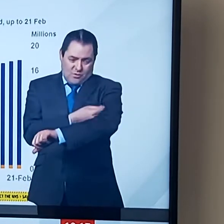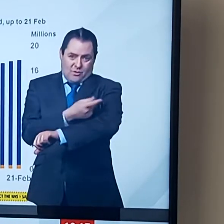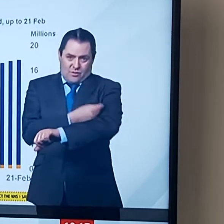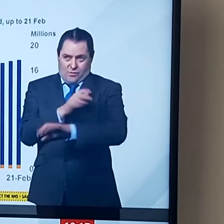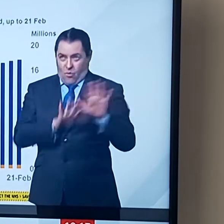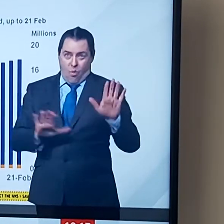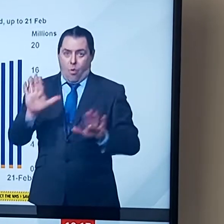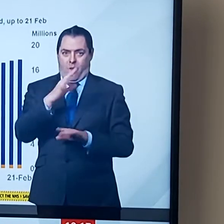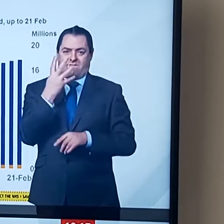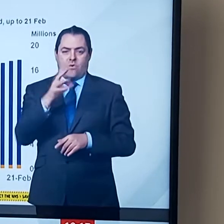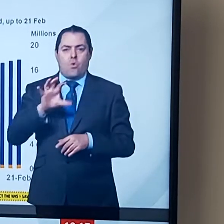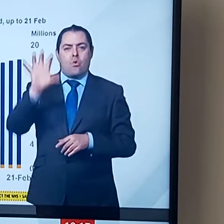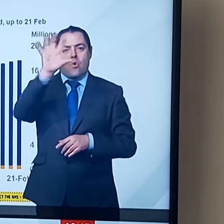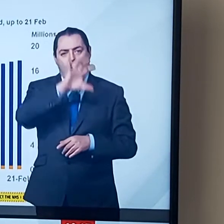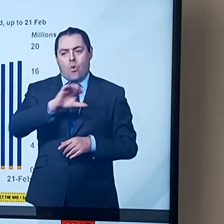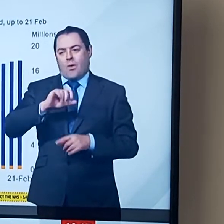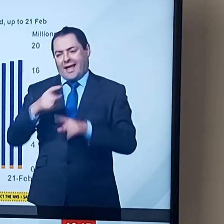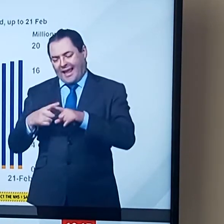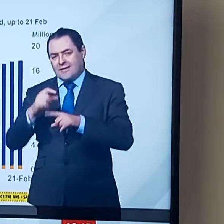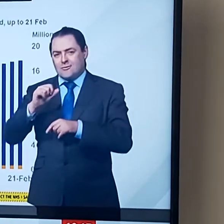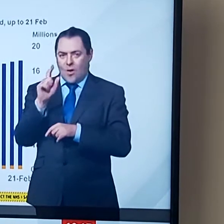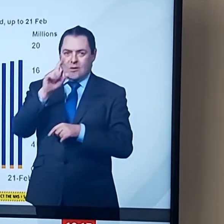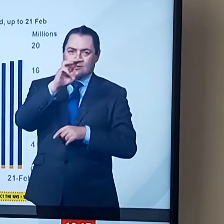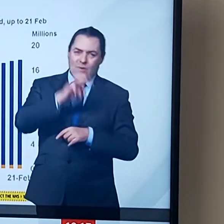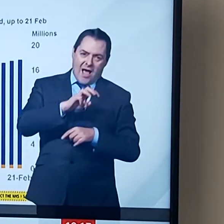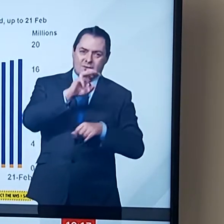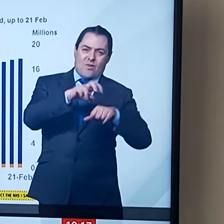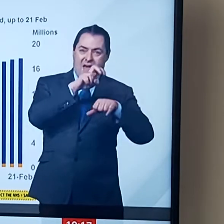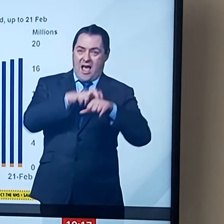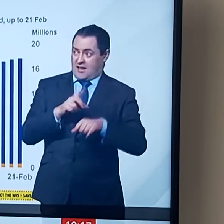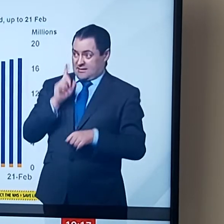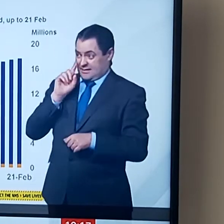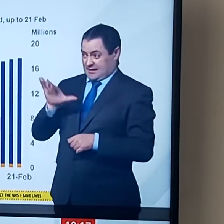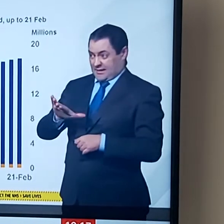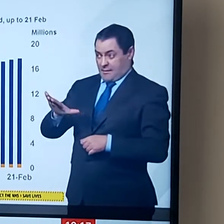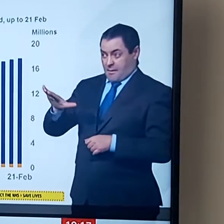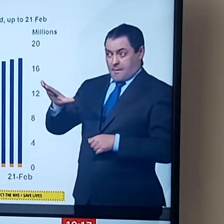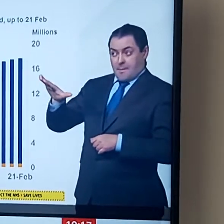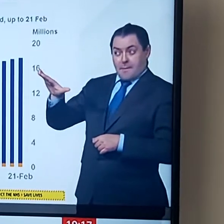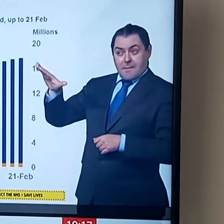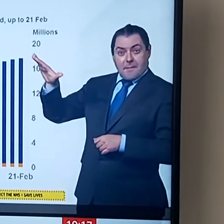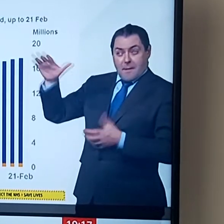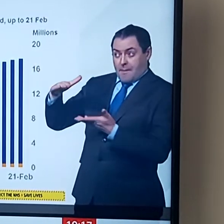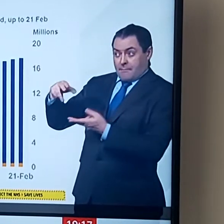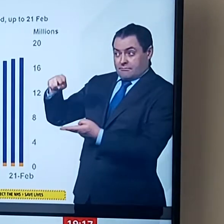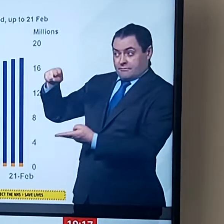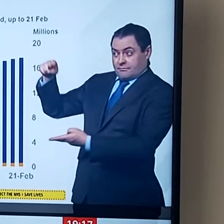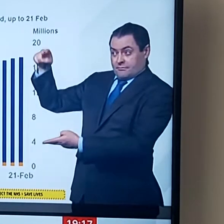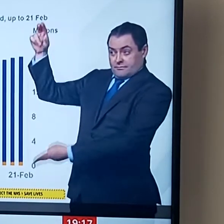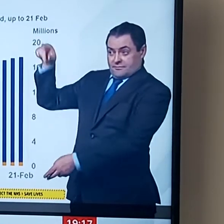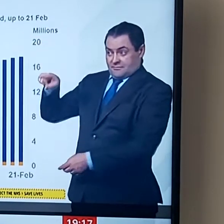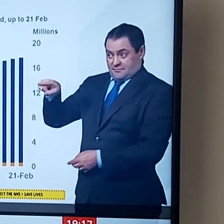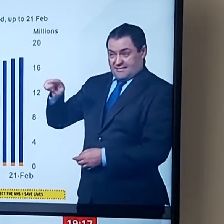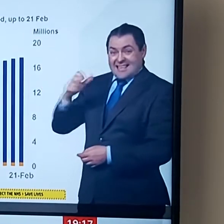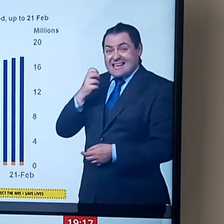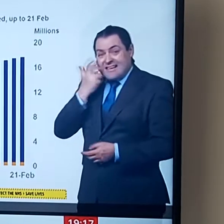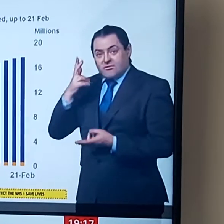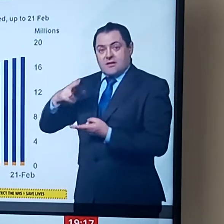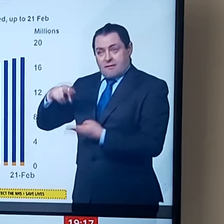nations of the UK, and you can see in this graph that this line is continuing to go up steadily, day on